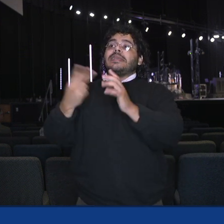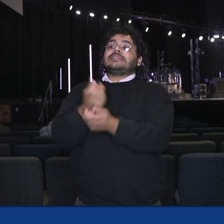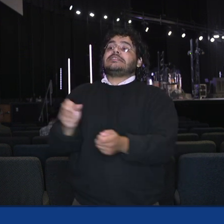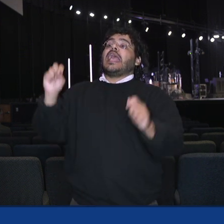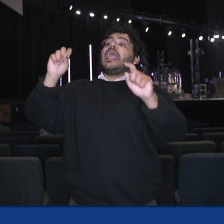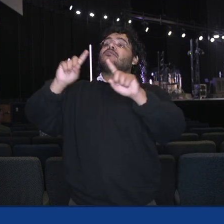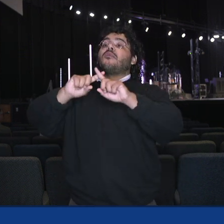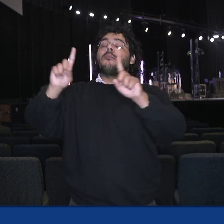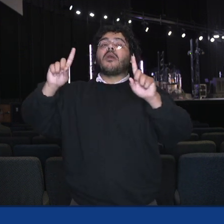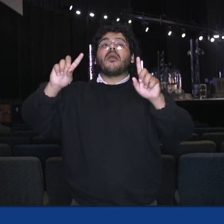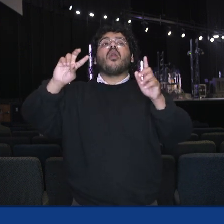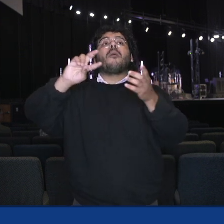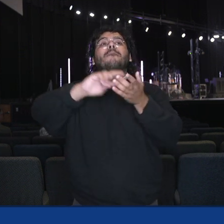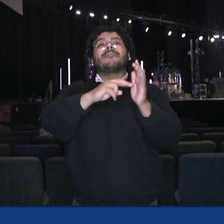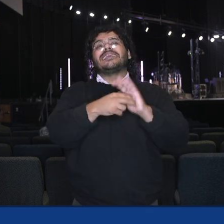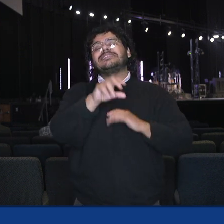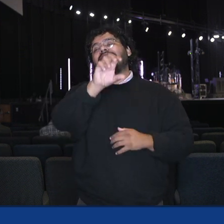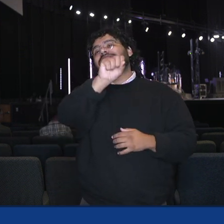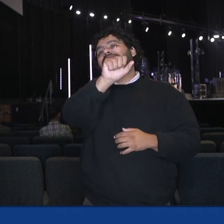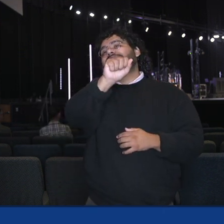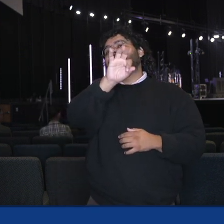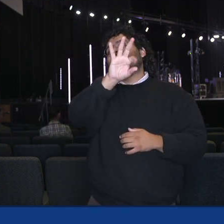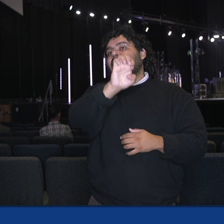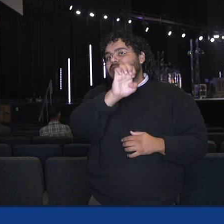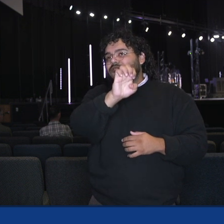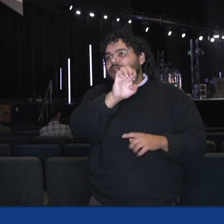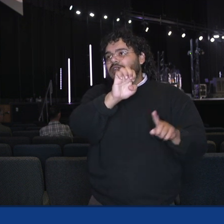be safe. I love this.